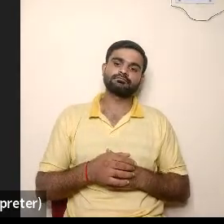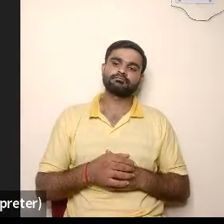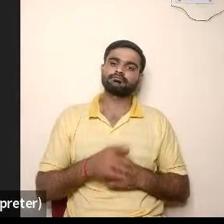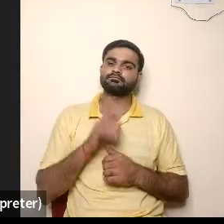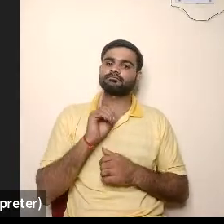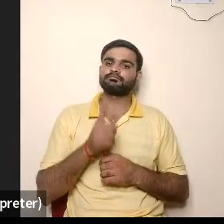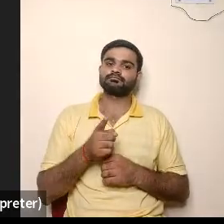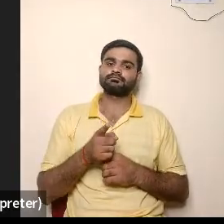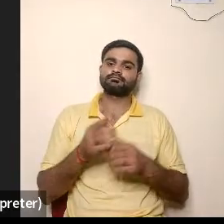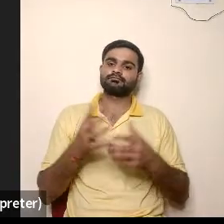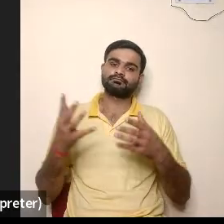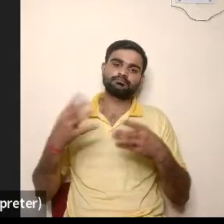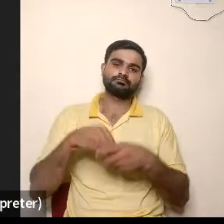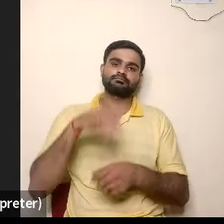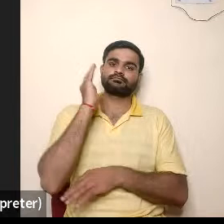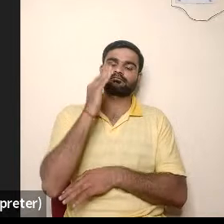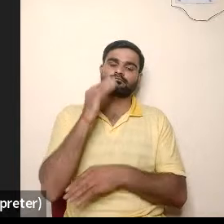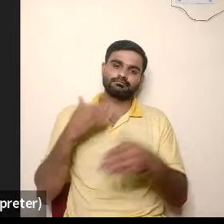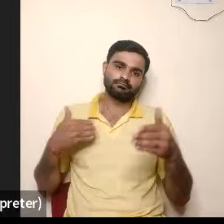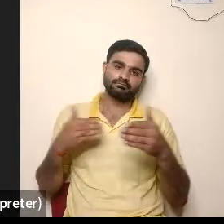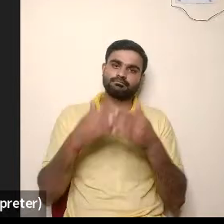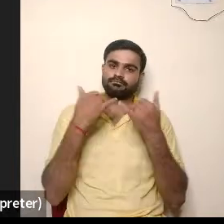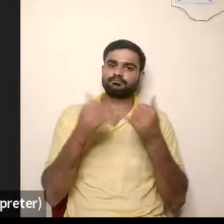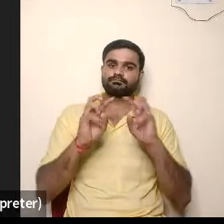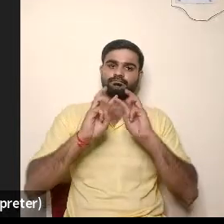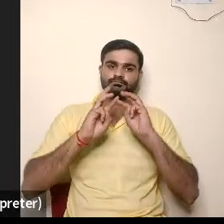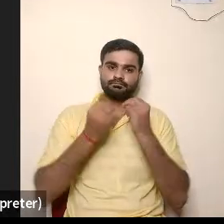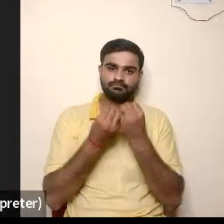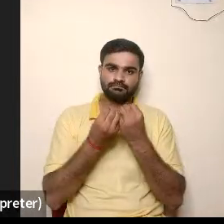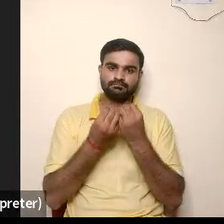we must bring this session to a close now, and the workshop